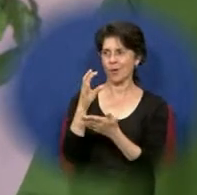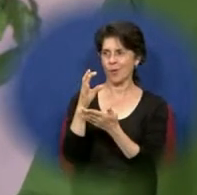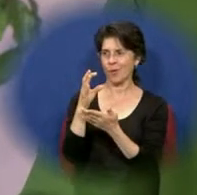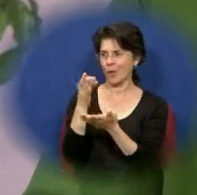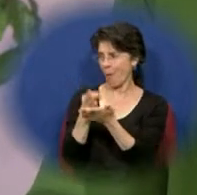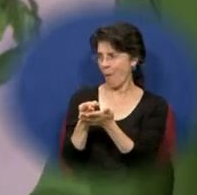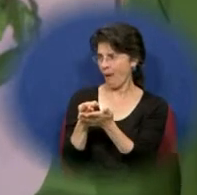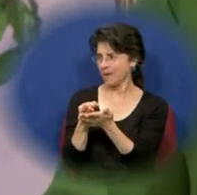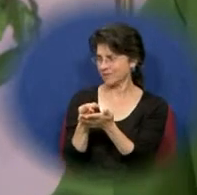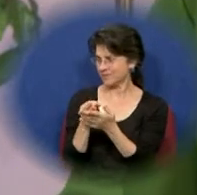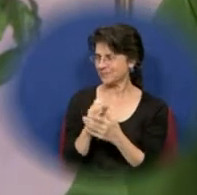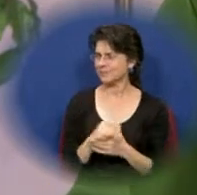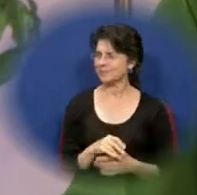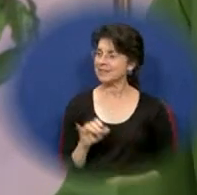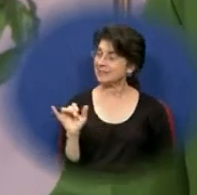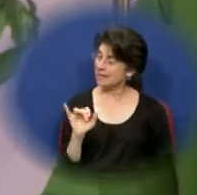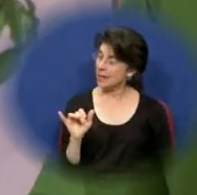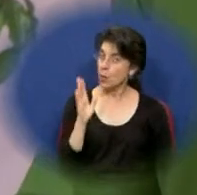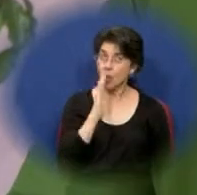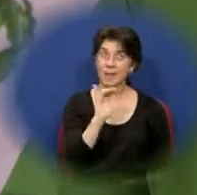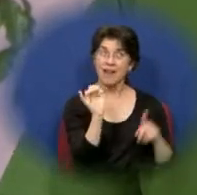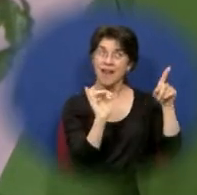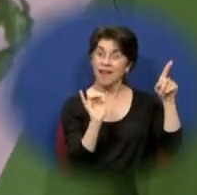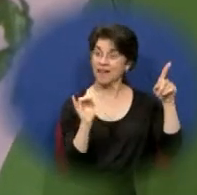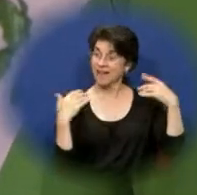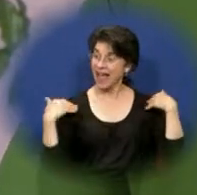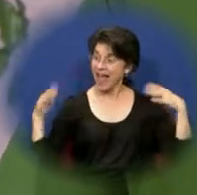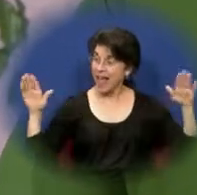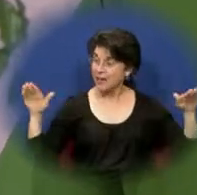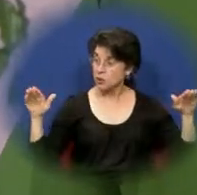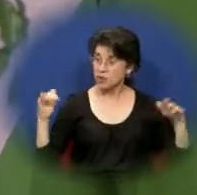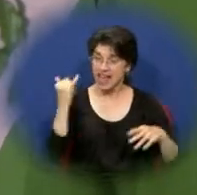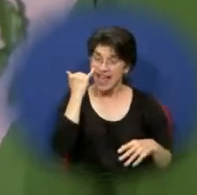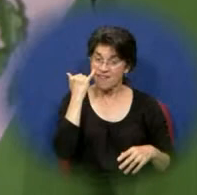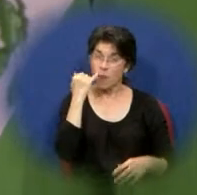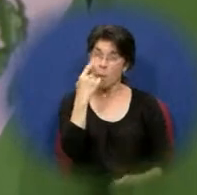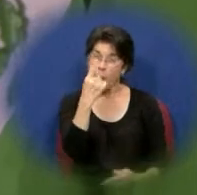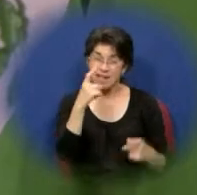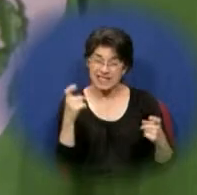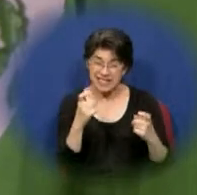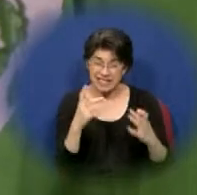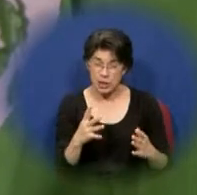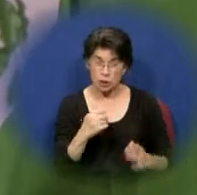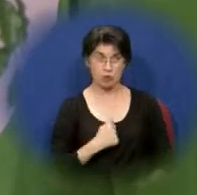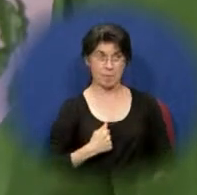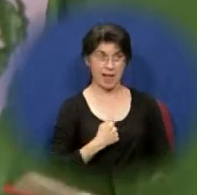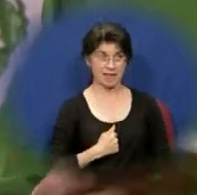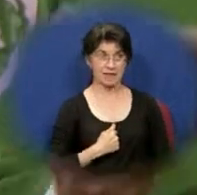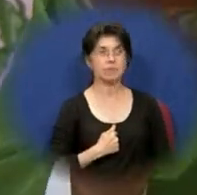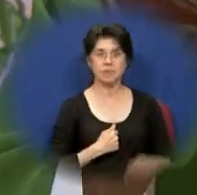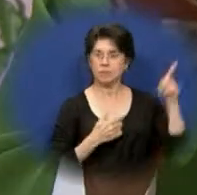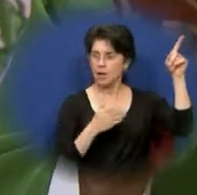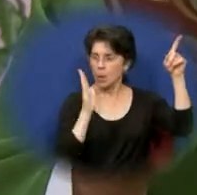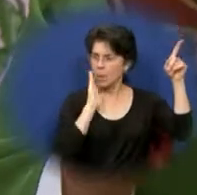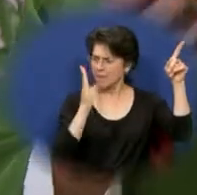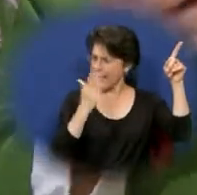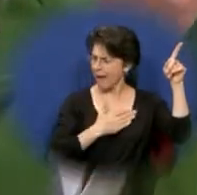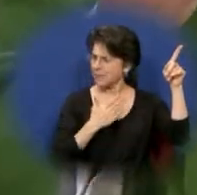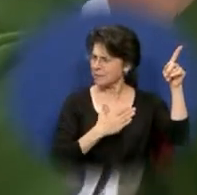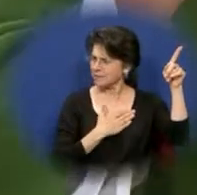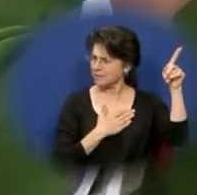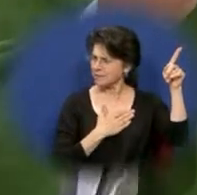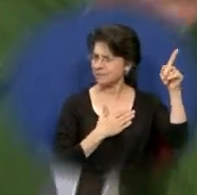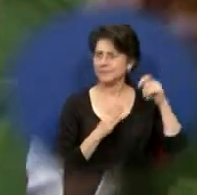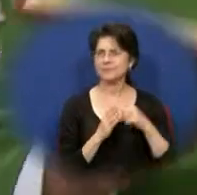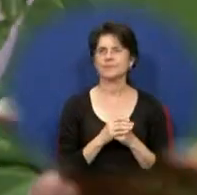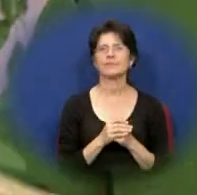same kind of joy before the angels of God over one repentant sinner. The Gospel of the Lord. Praise to